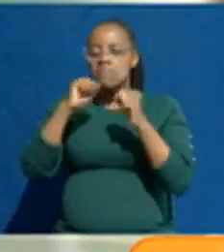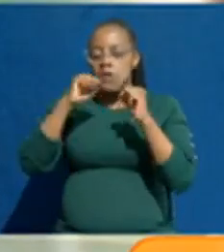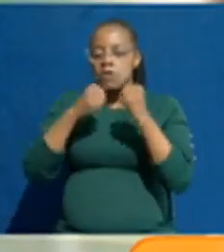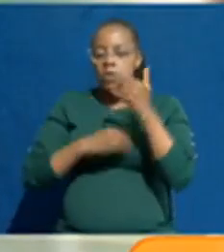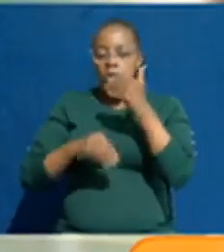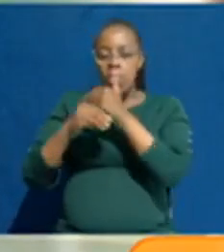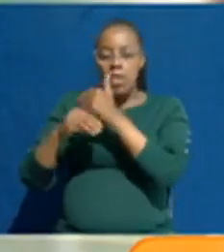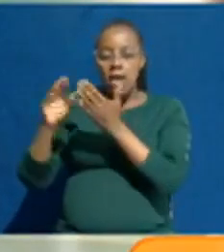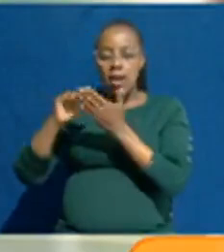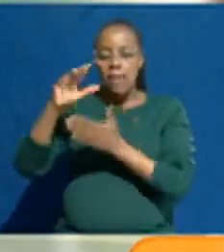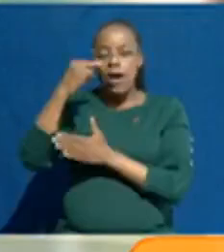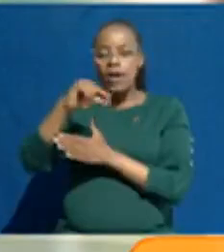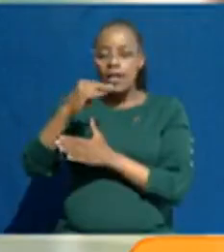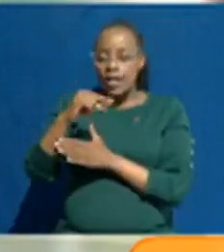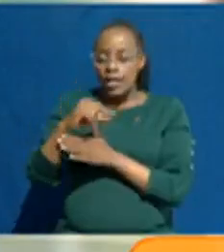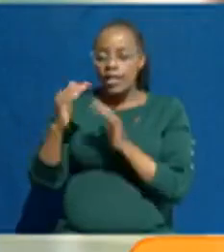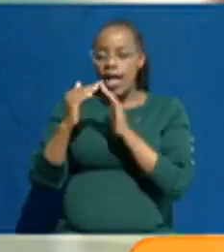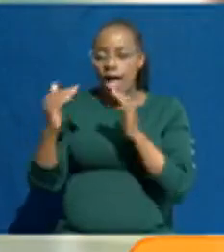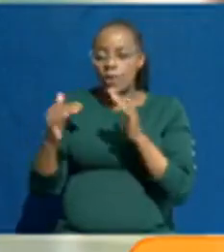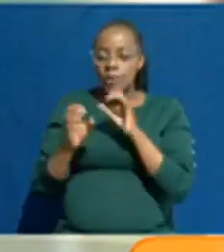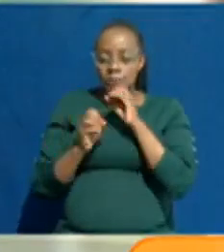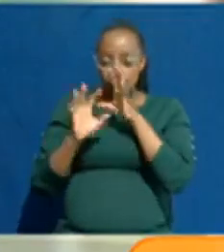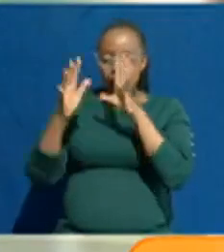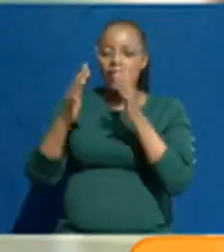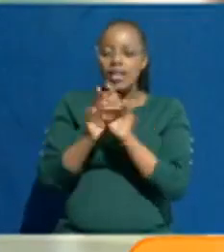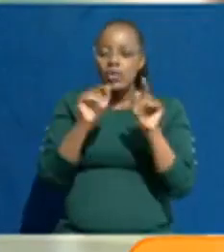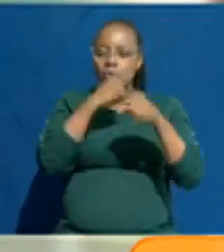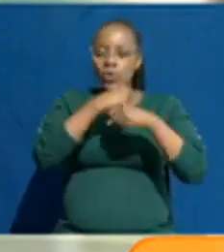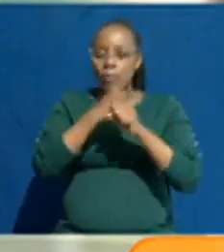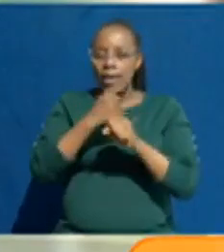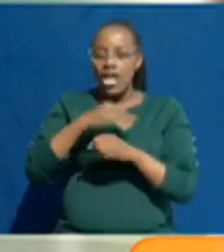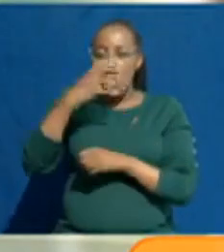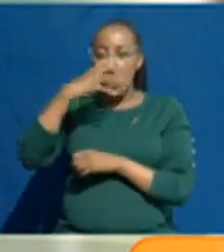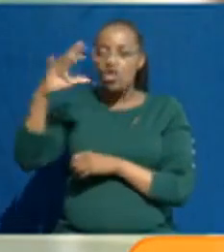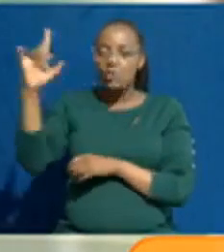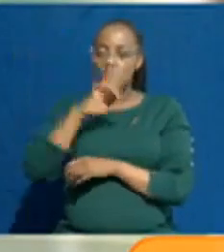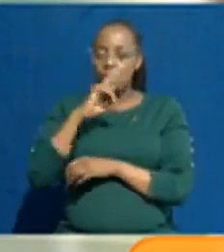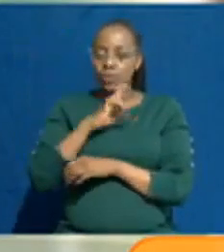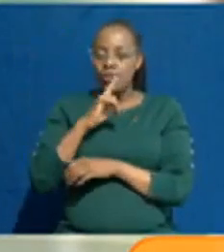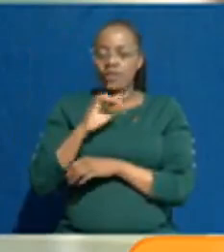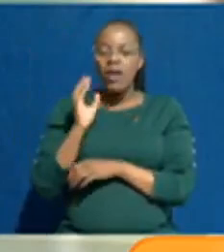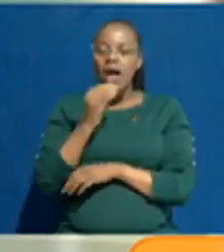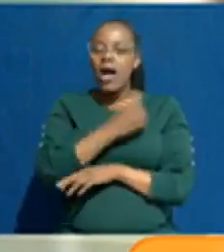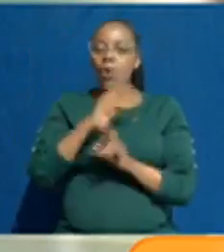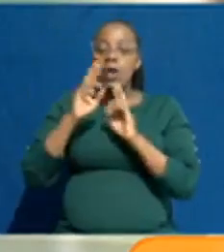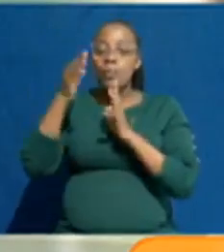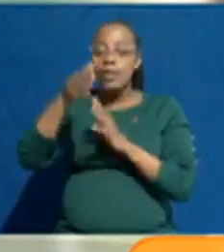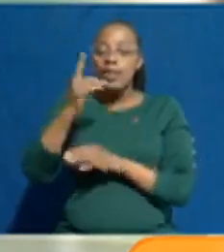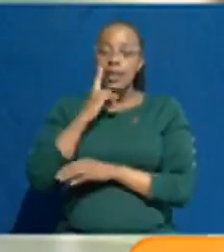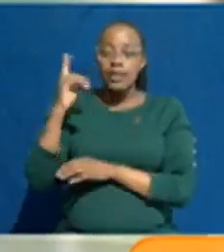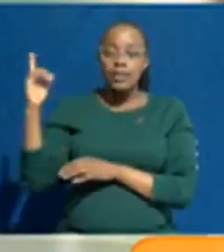to greenhouse gas emissions and rising temperatures. Mashirima Kapombe is in Dubai and now